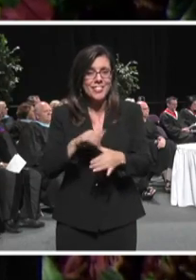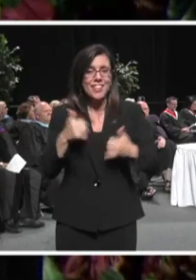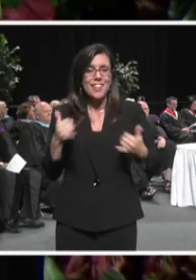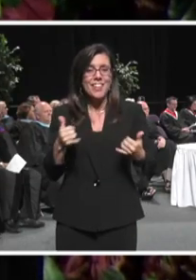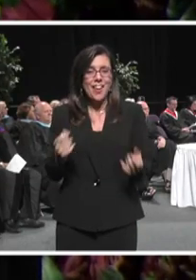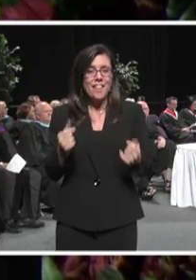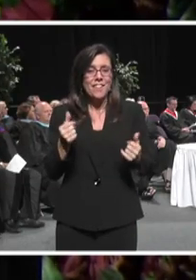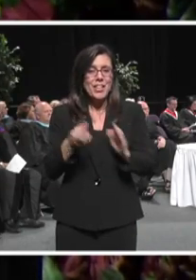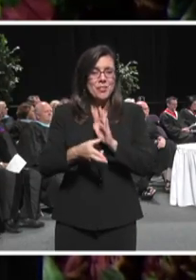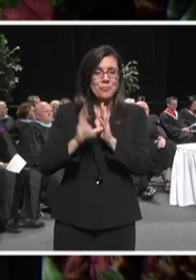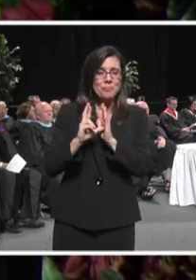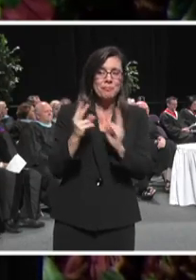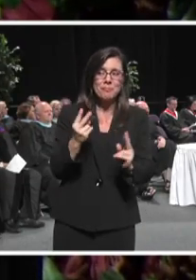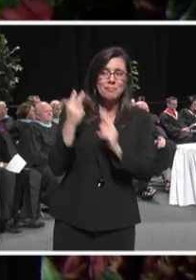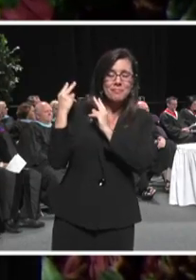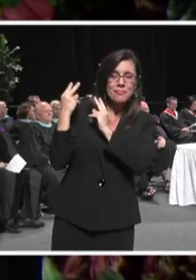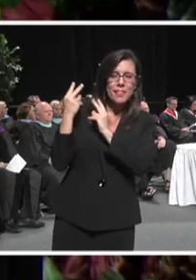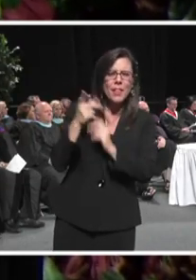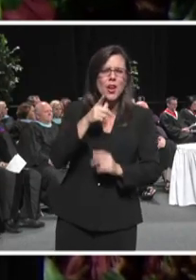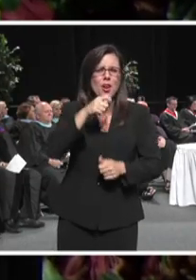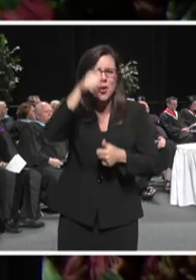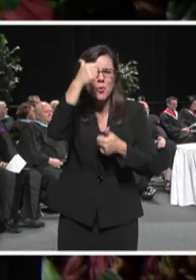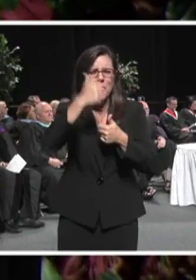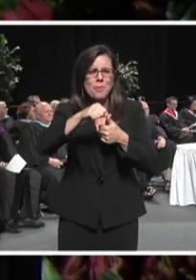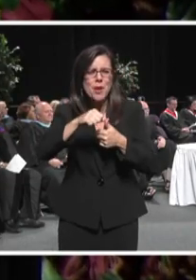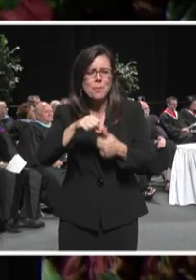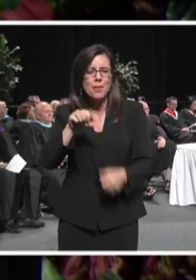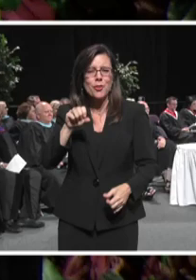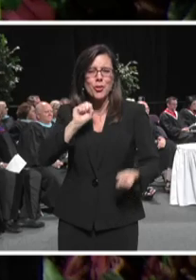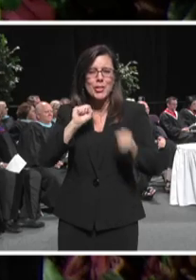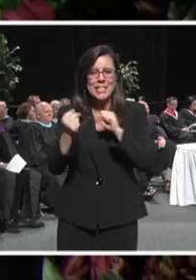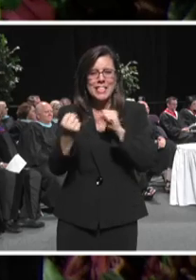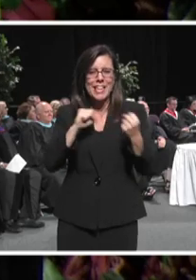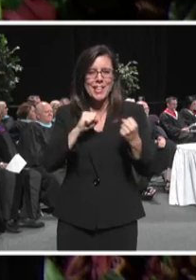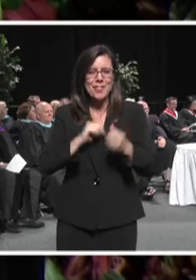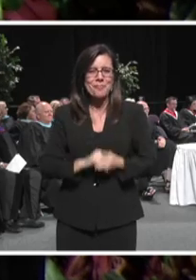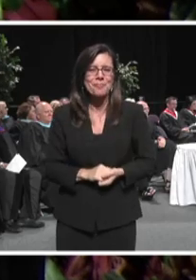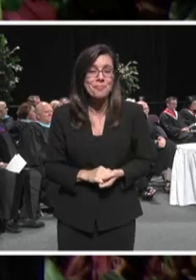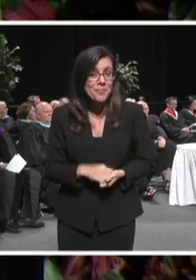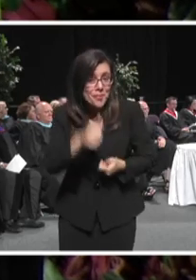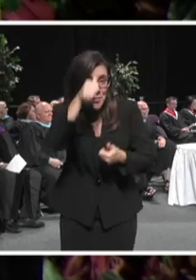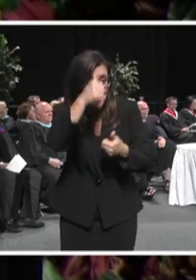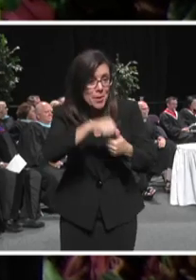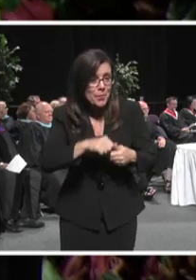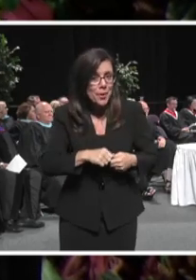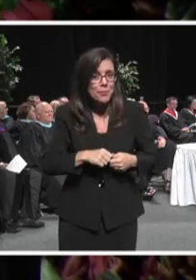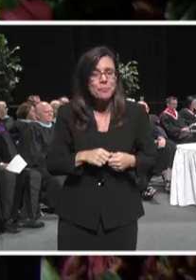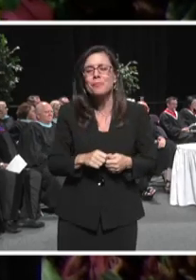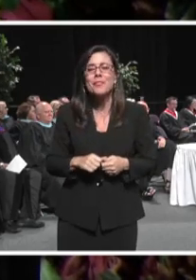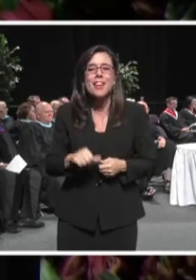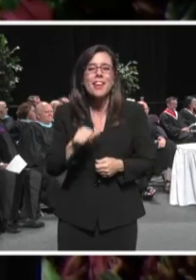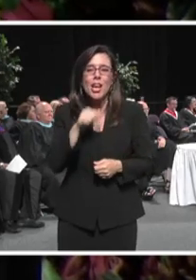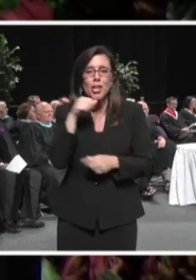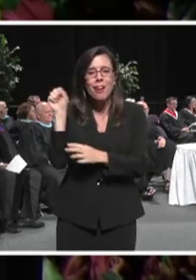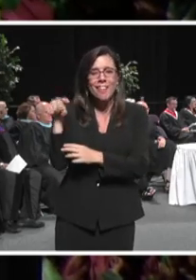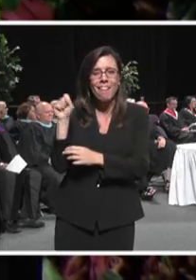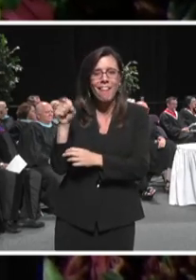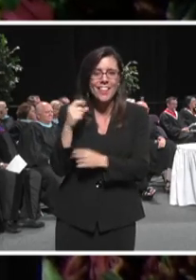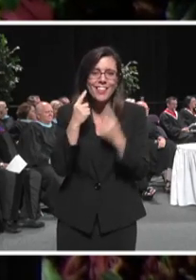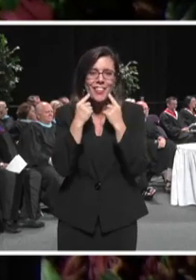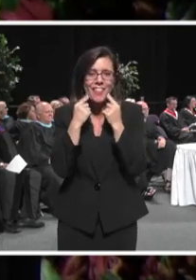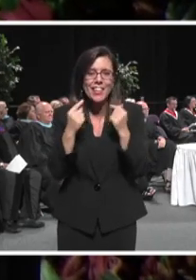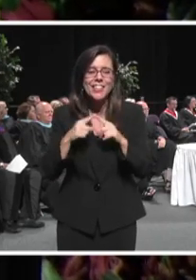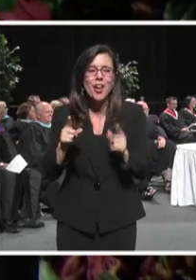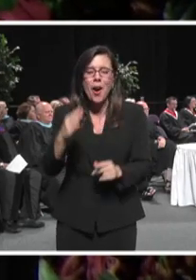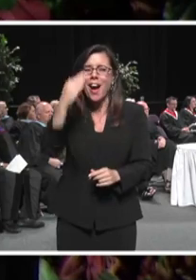a quick review. Who remembers what a synonym is? Remember? You're nodding and you're laughing.